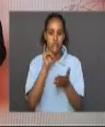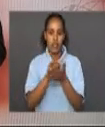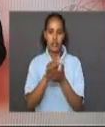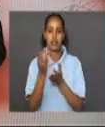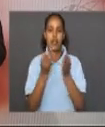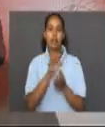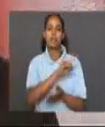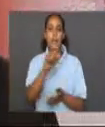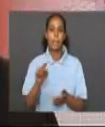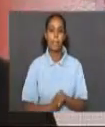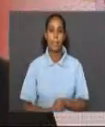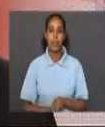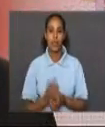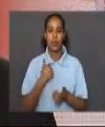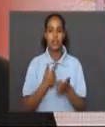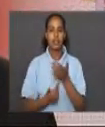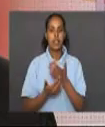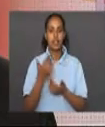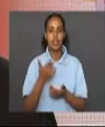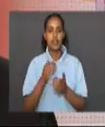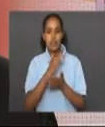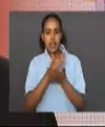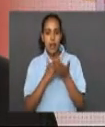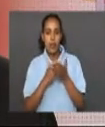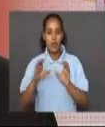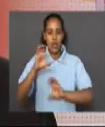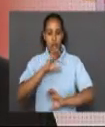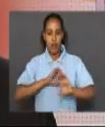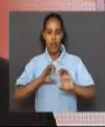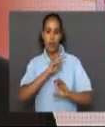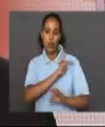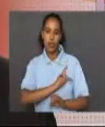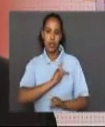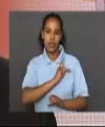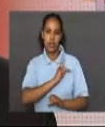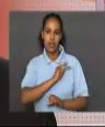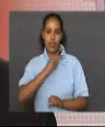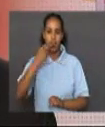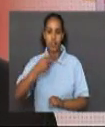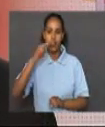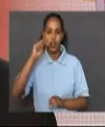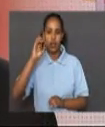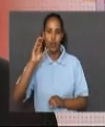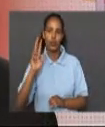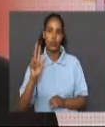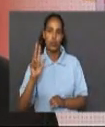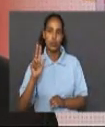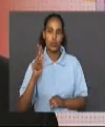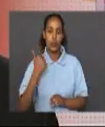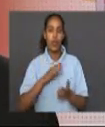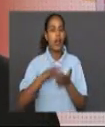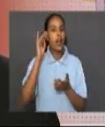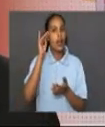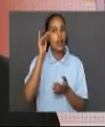them. We discussed some of the chemical properties of nitric acid.